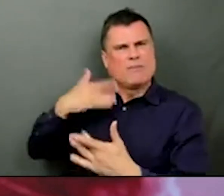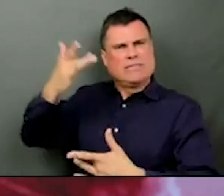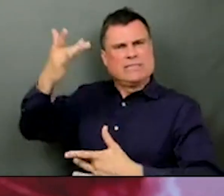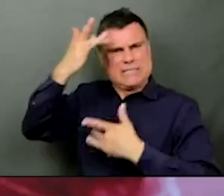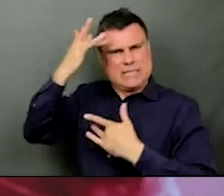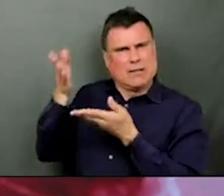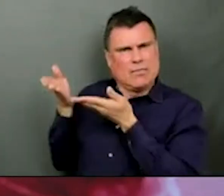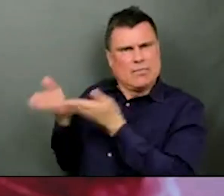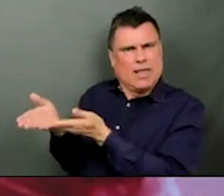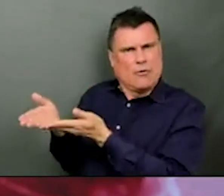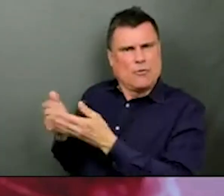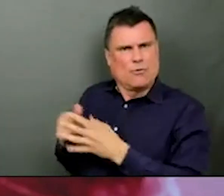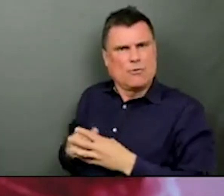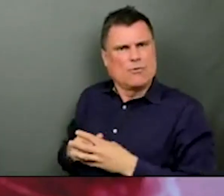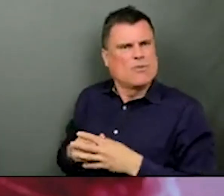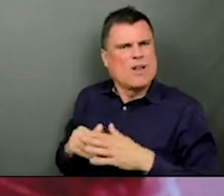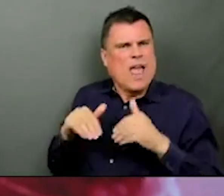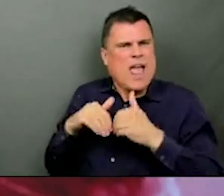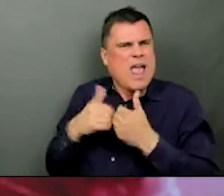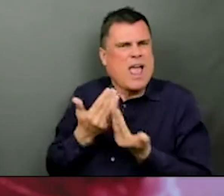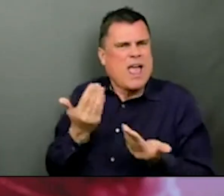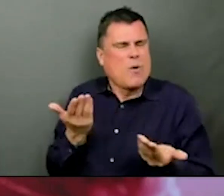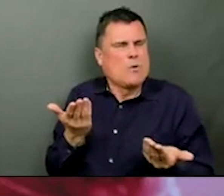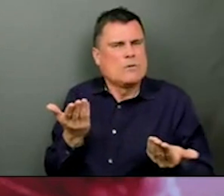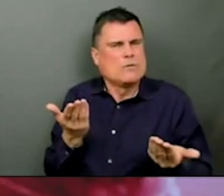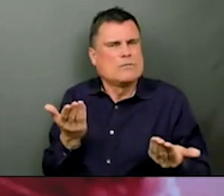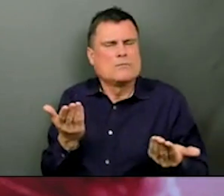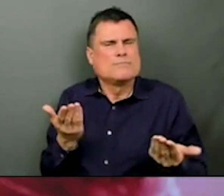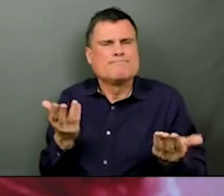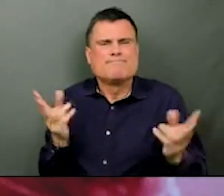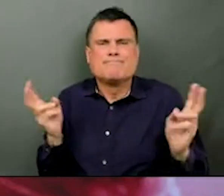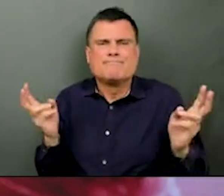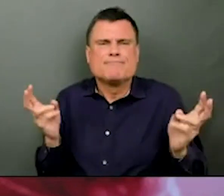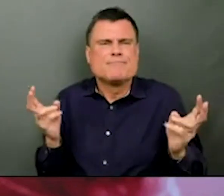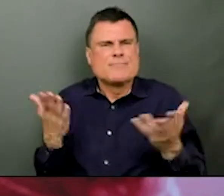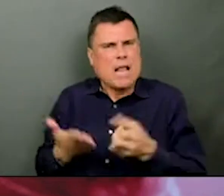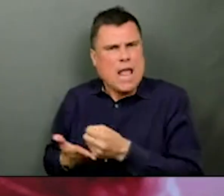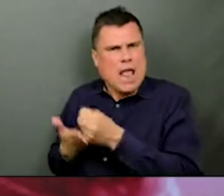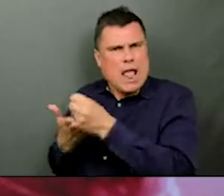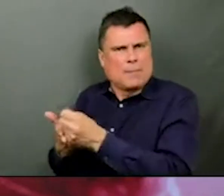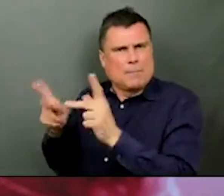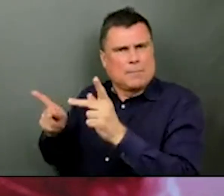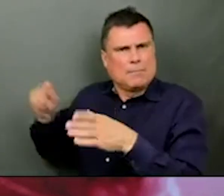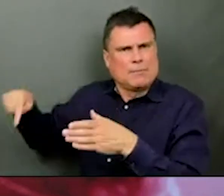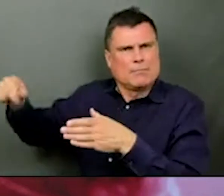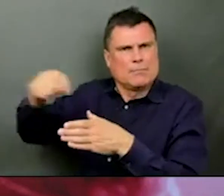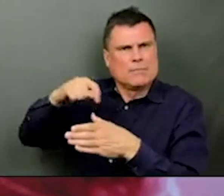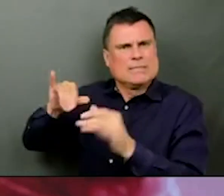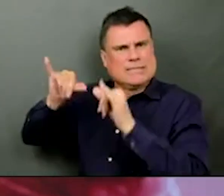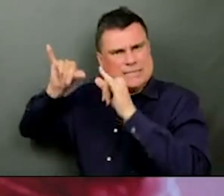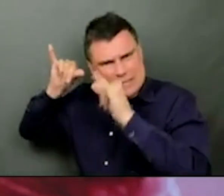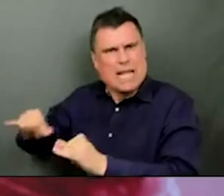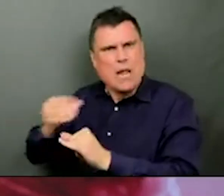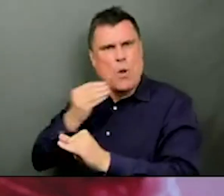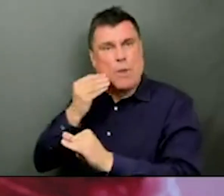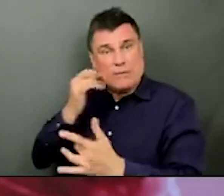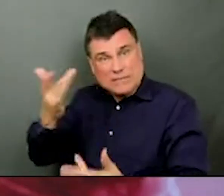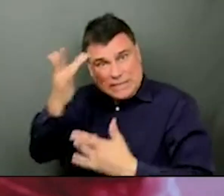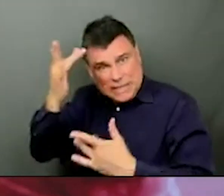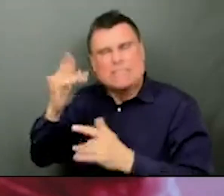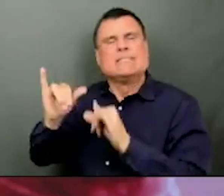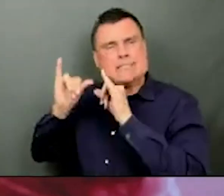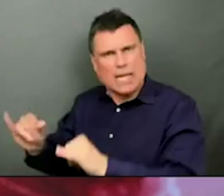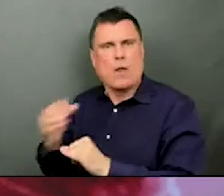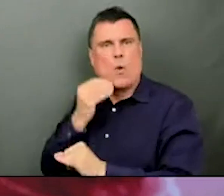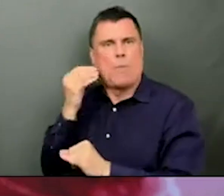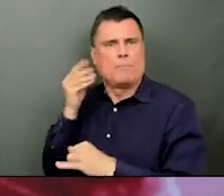how is it going to work in terms of preventing that decision from being made to go to work when you feel there may be risk that you can spread the virus